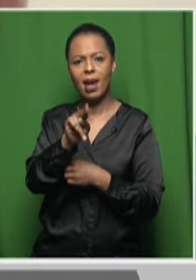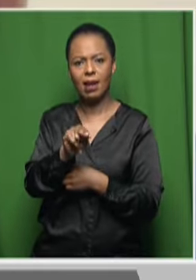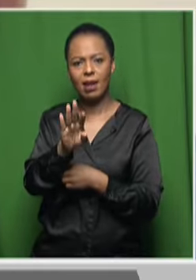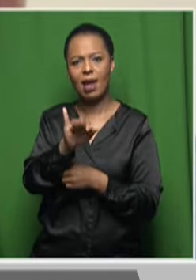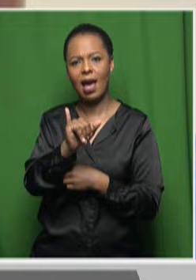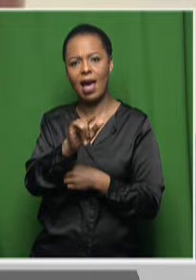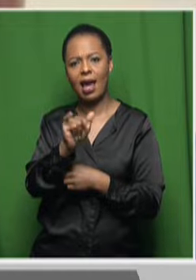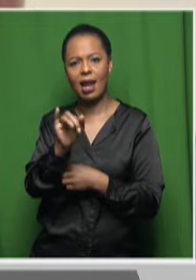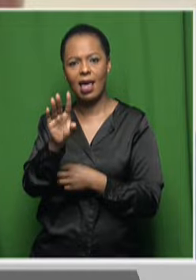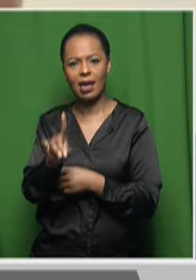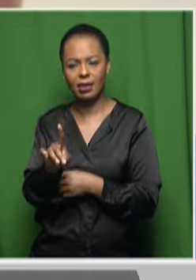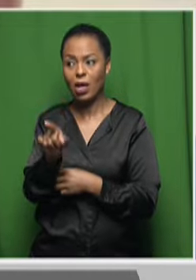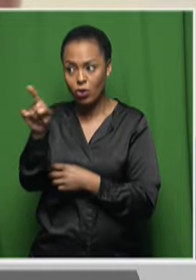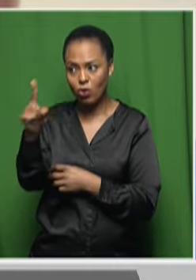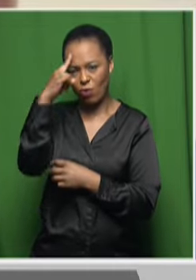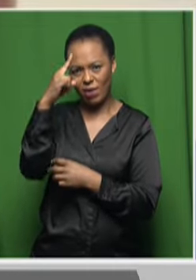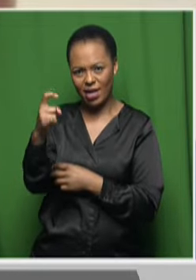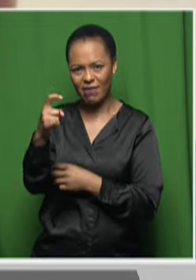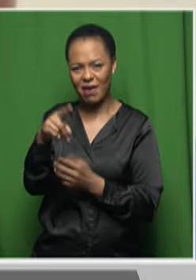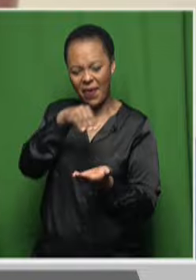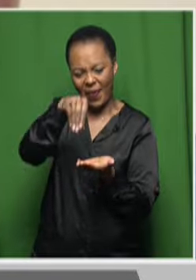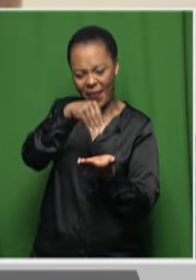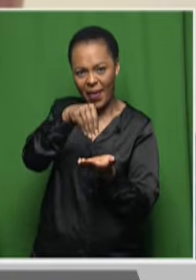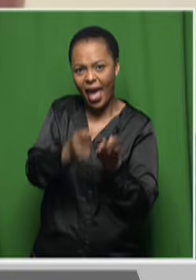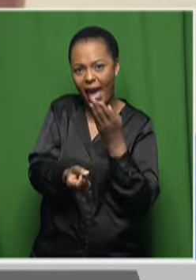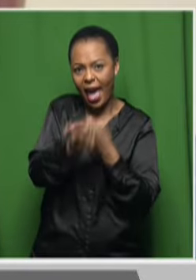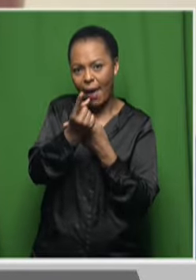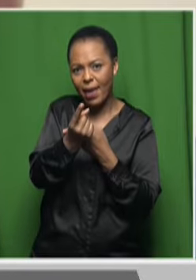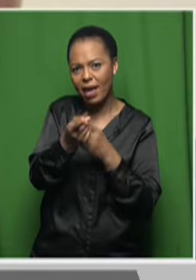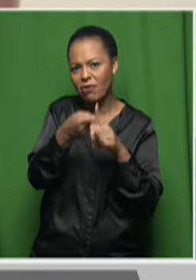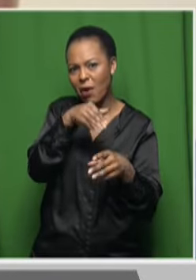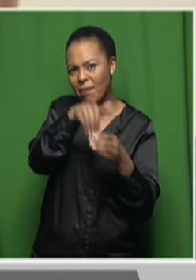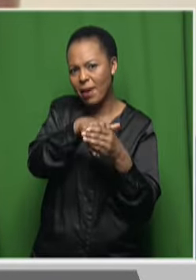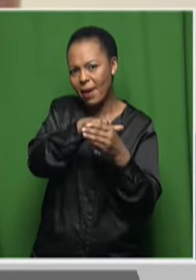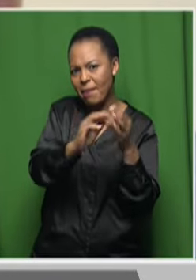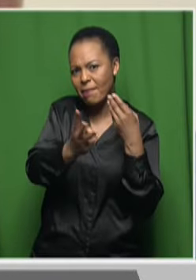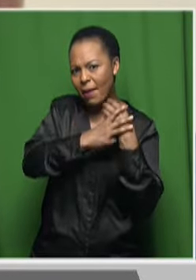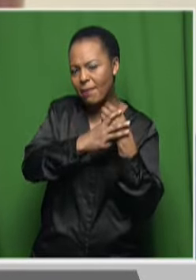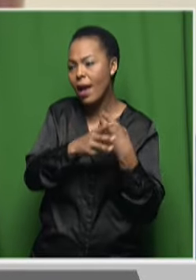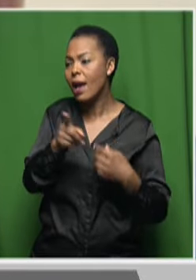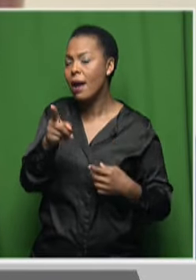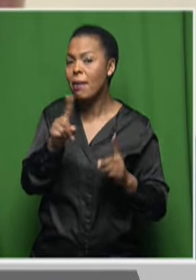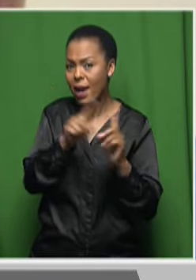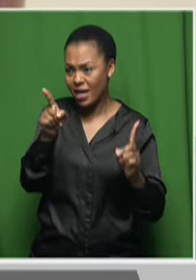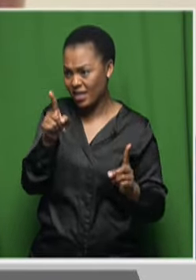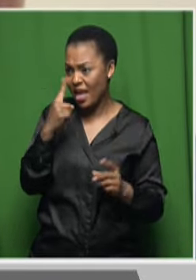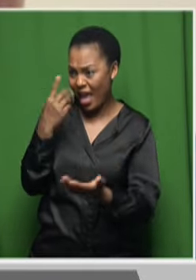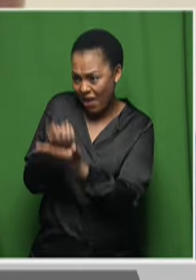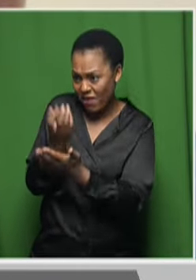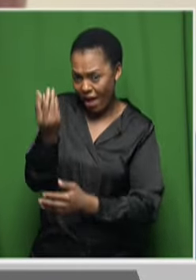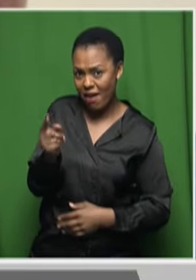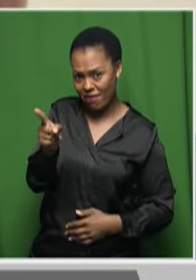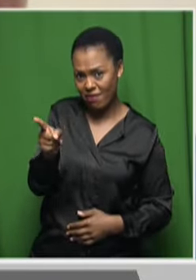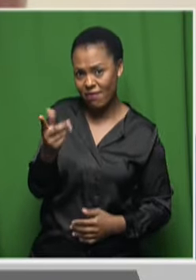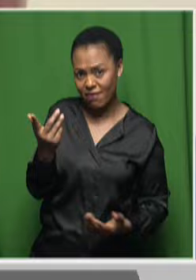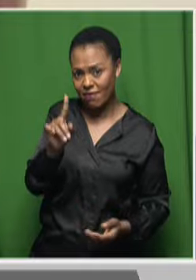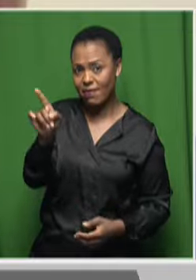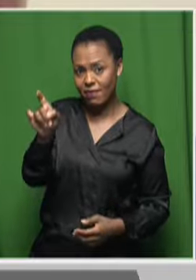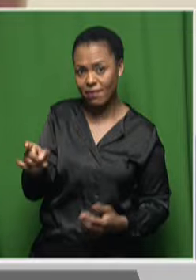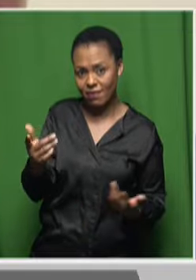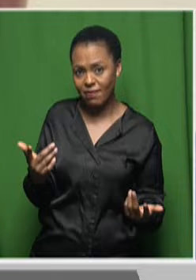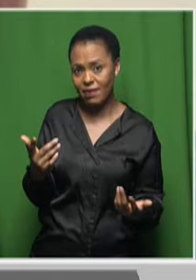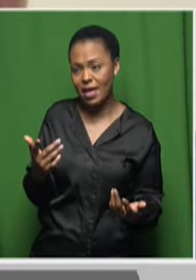you truly believe that this poisoning took place. Is there evidence? Is there more that you have, perhaps to